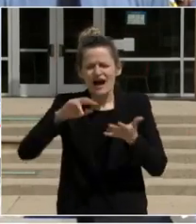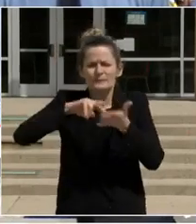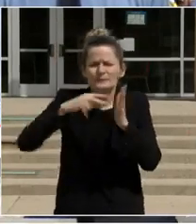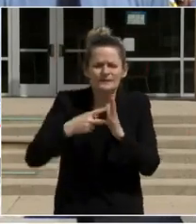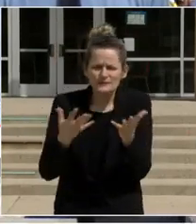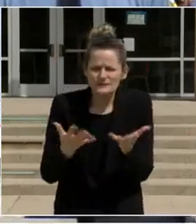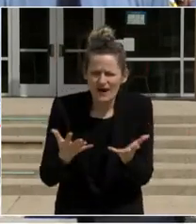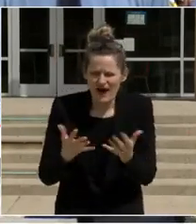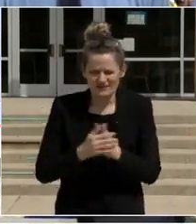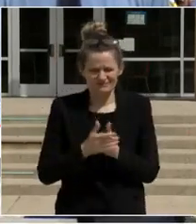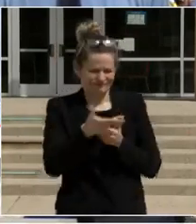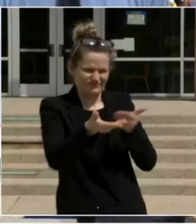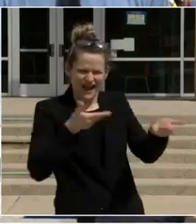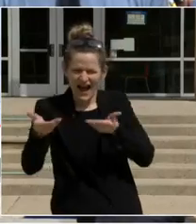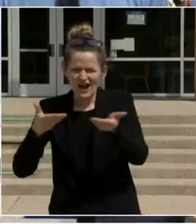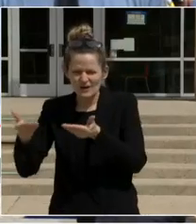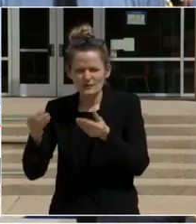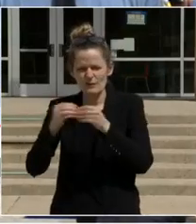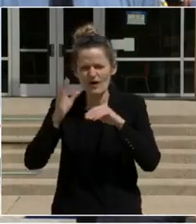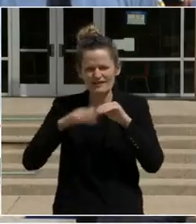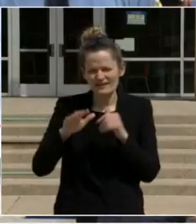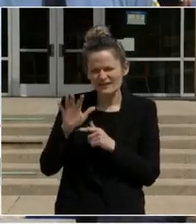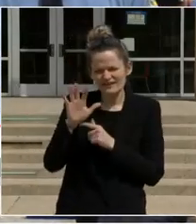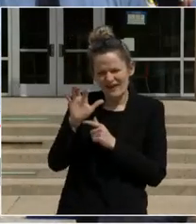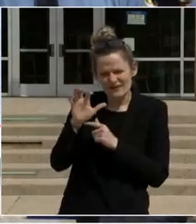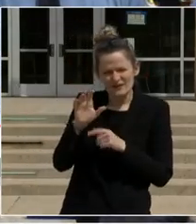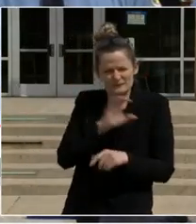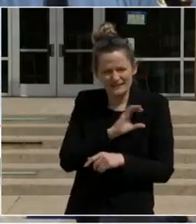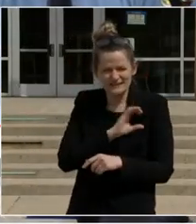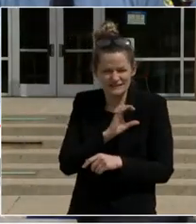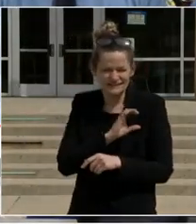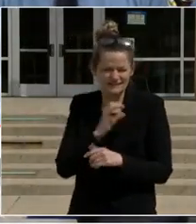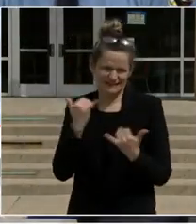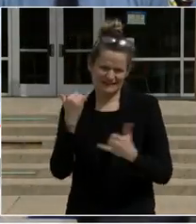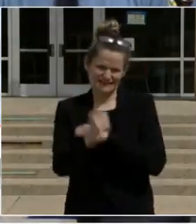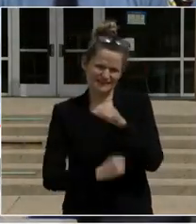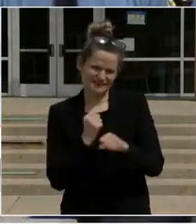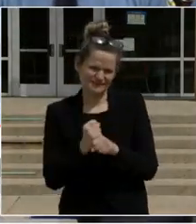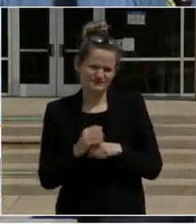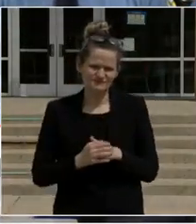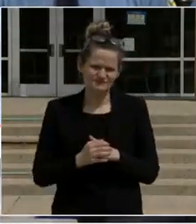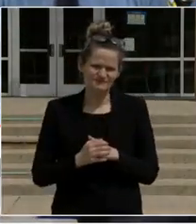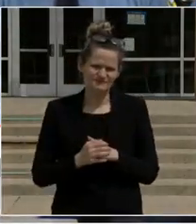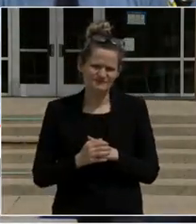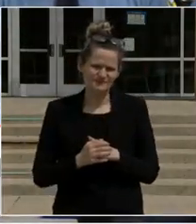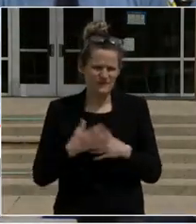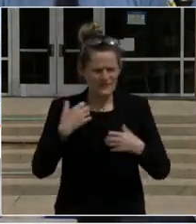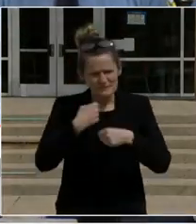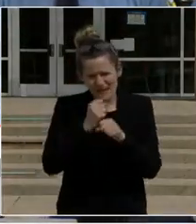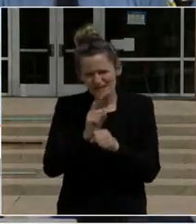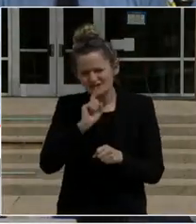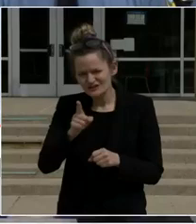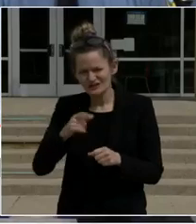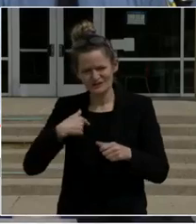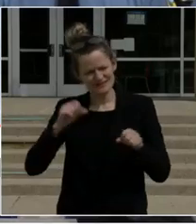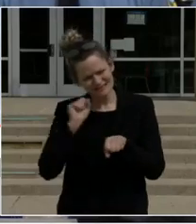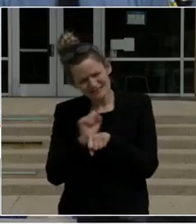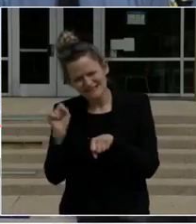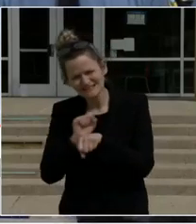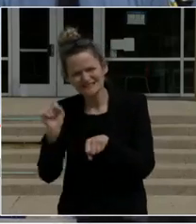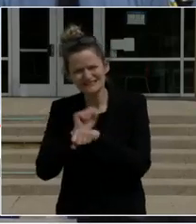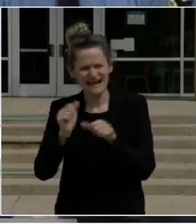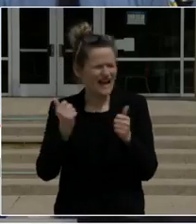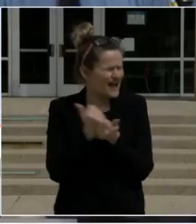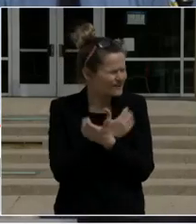350 officers this year and making sure that we're doing everything possible to keep